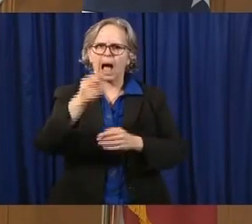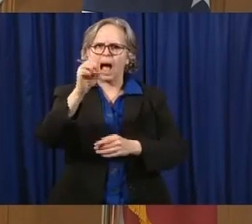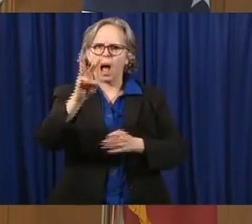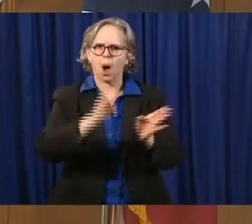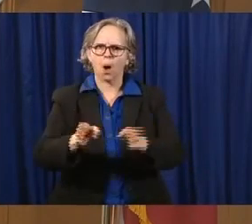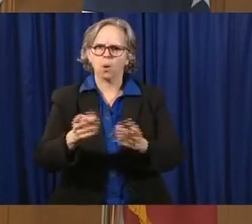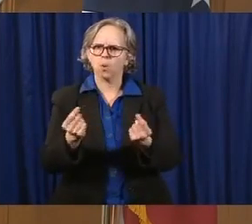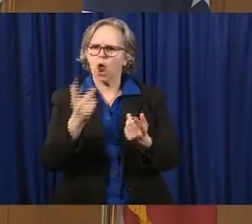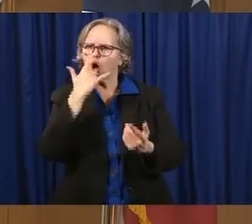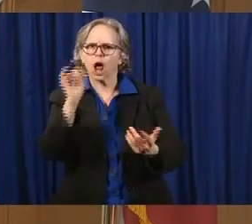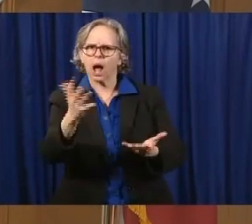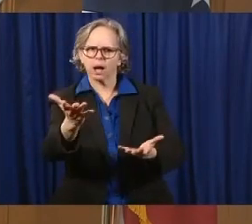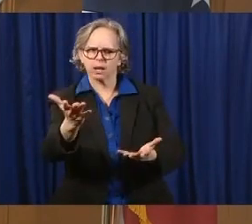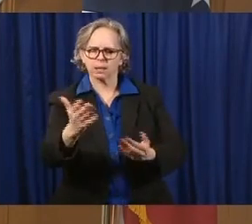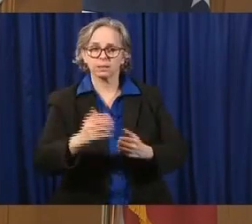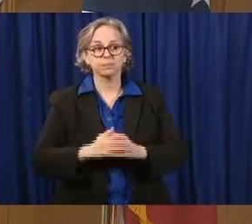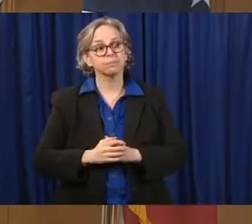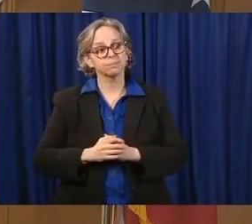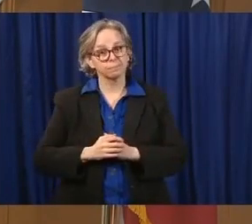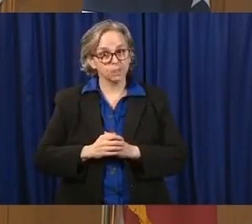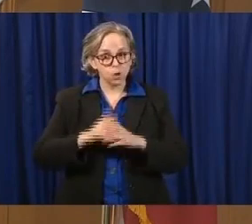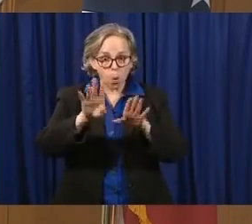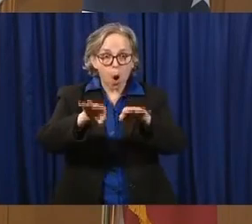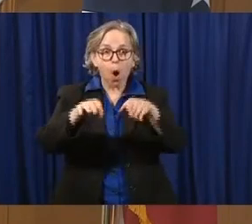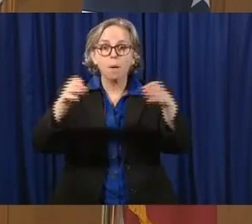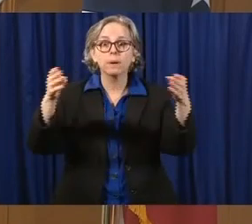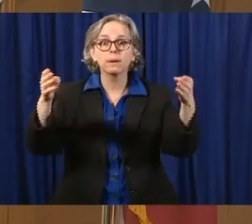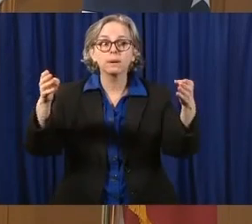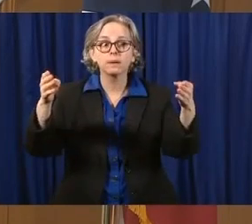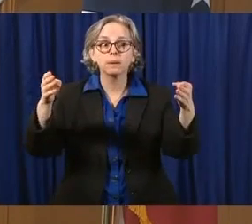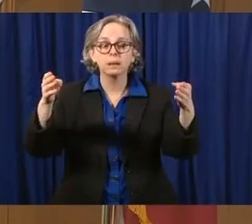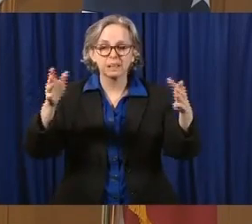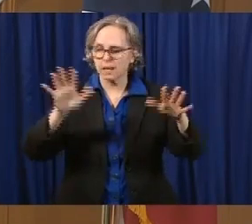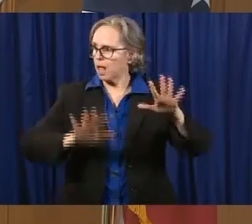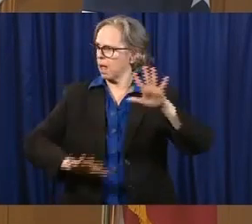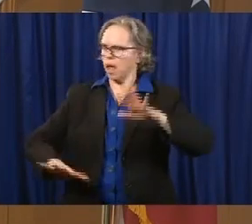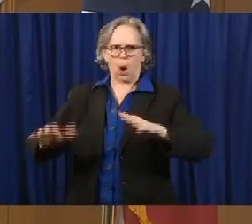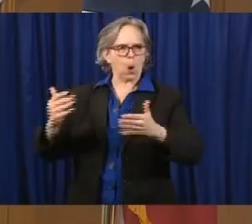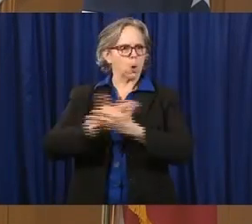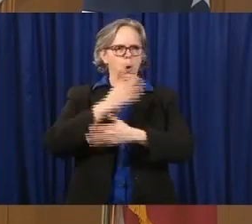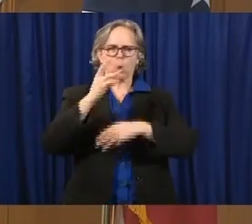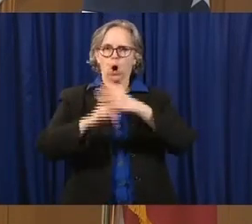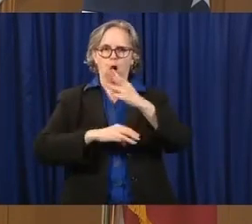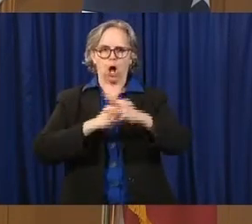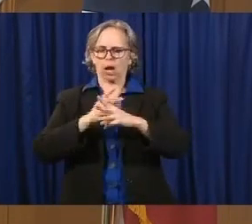with a situation that is not ideal, that is far, far from ideal.